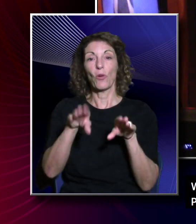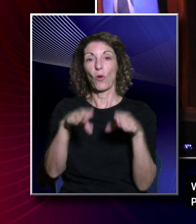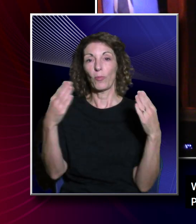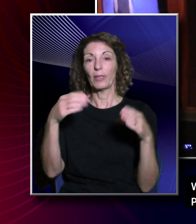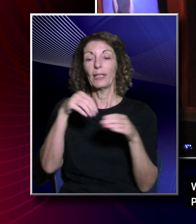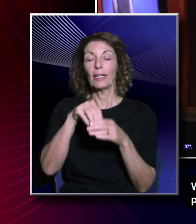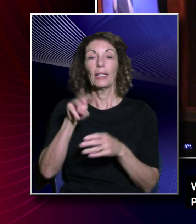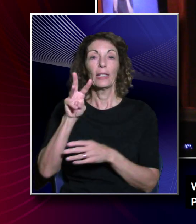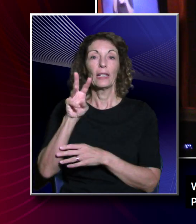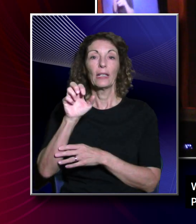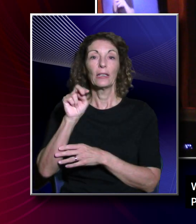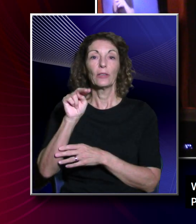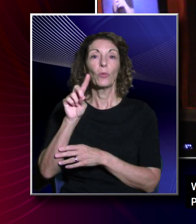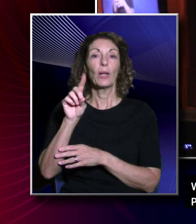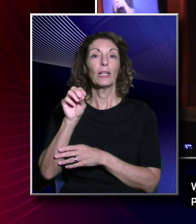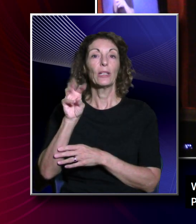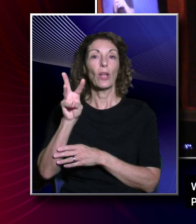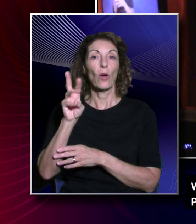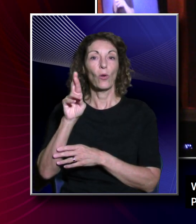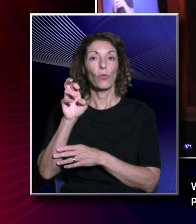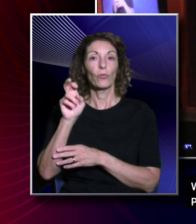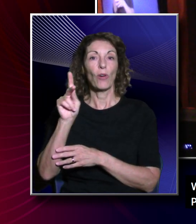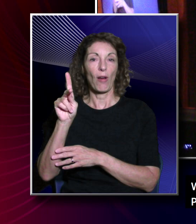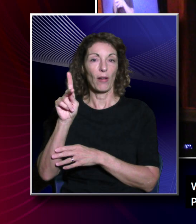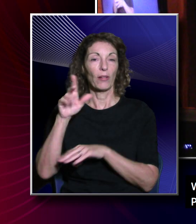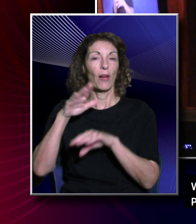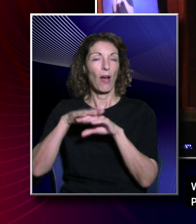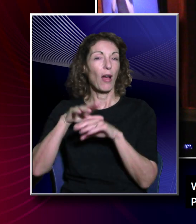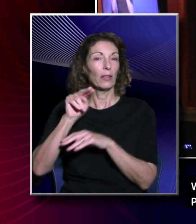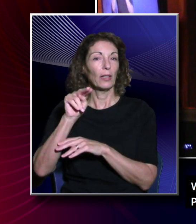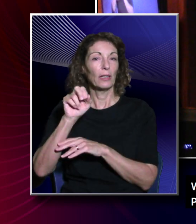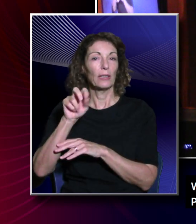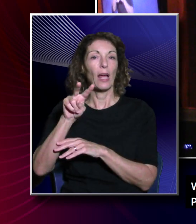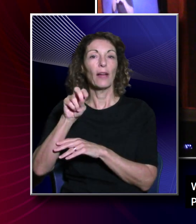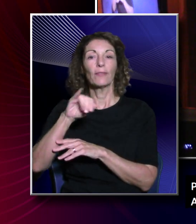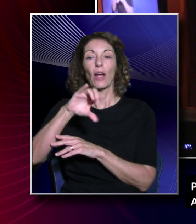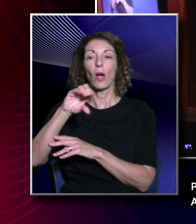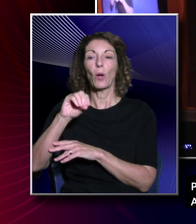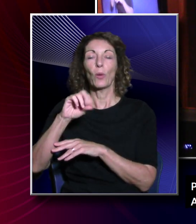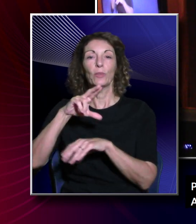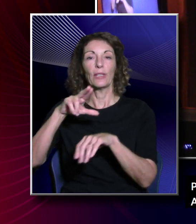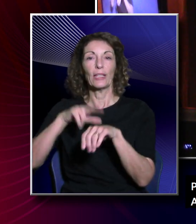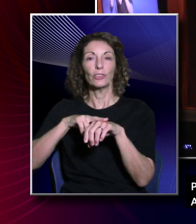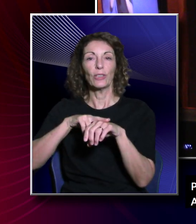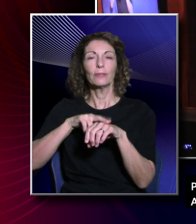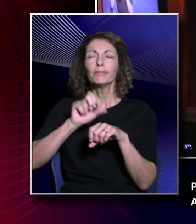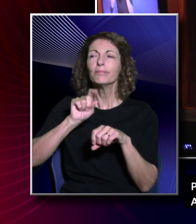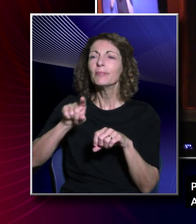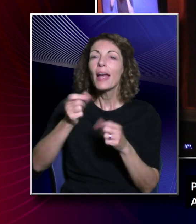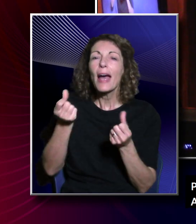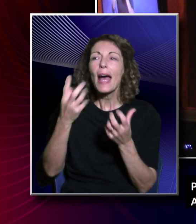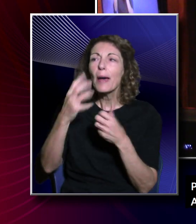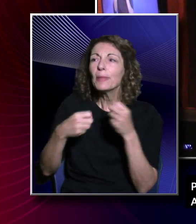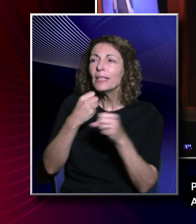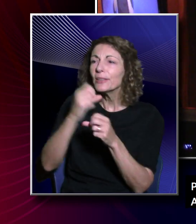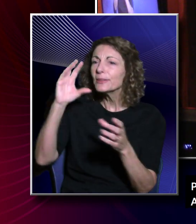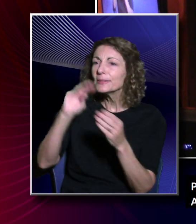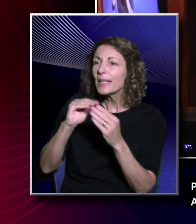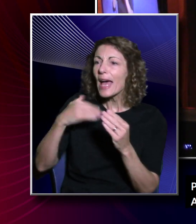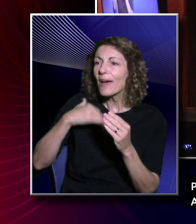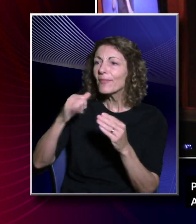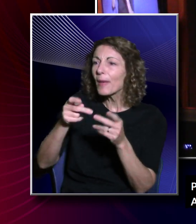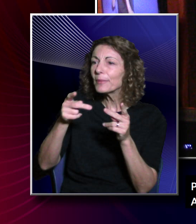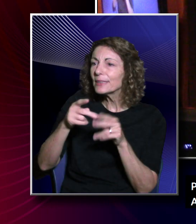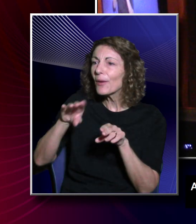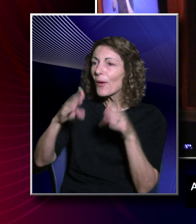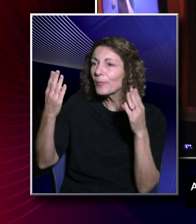Rock on the Navajo Nation. And how many years have we had that position open? 3.